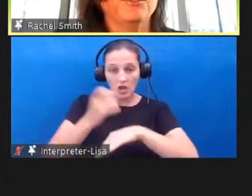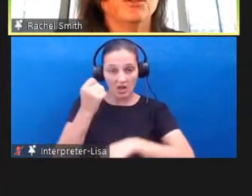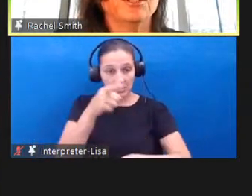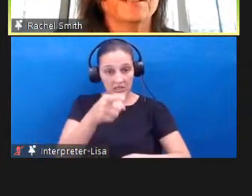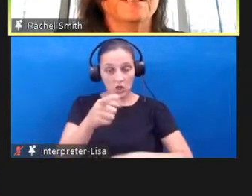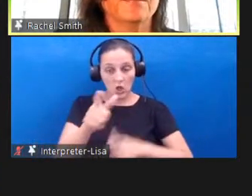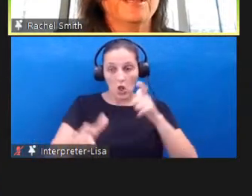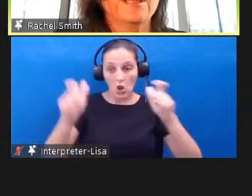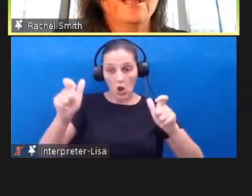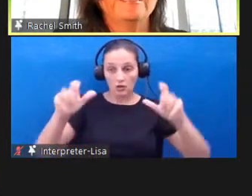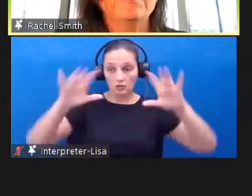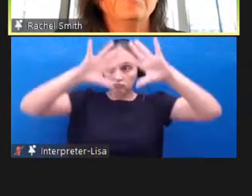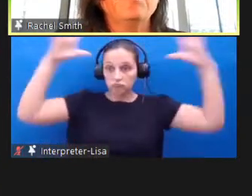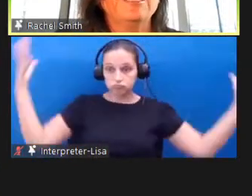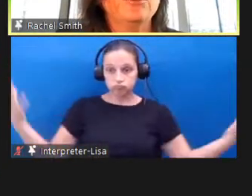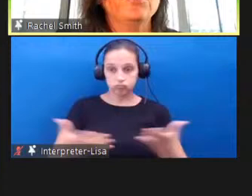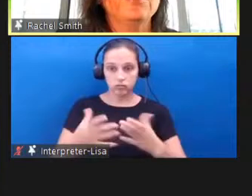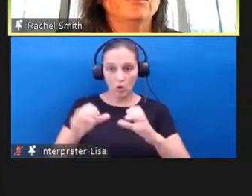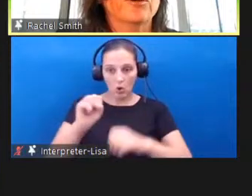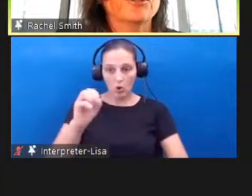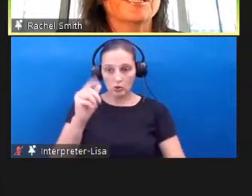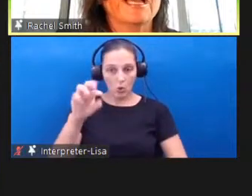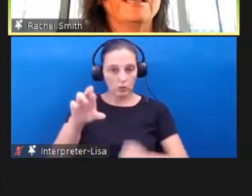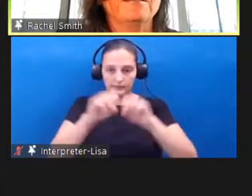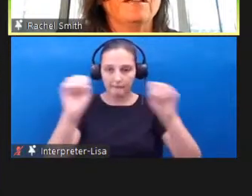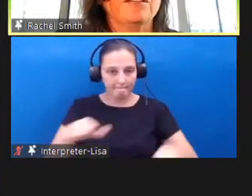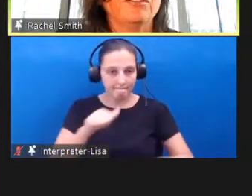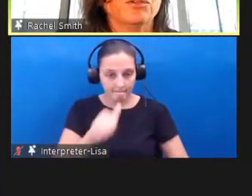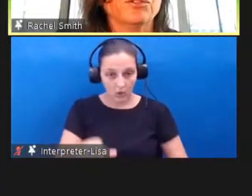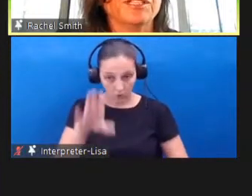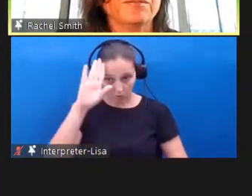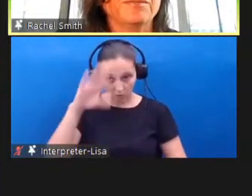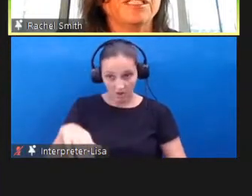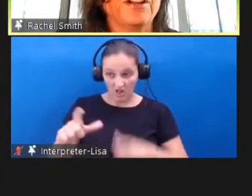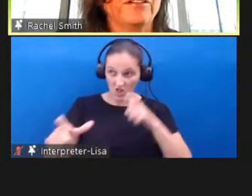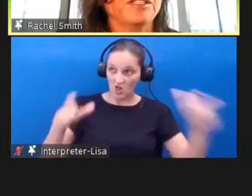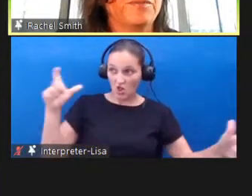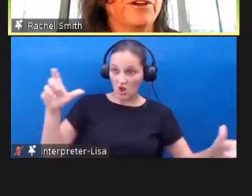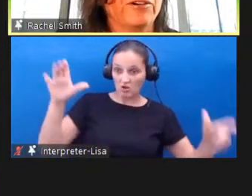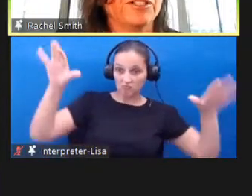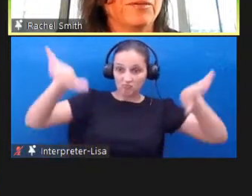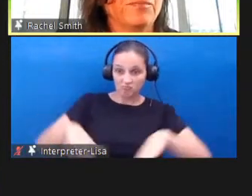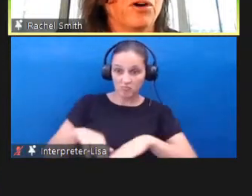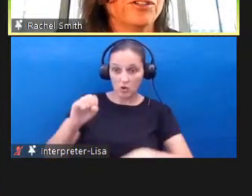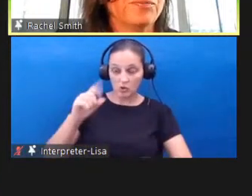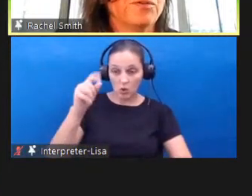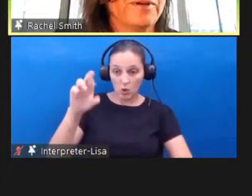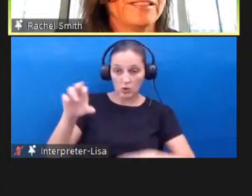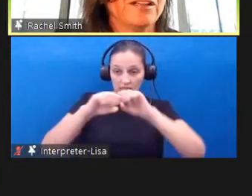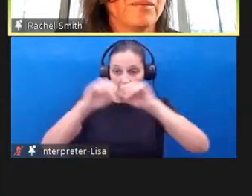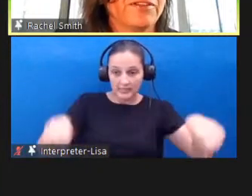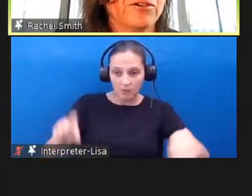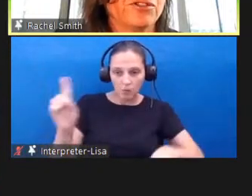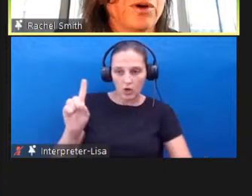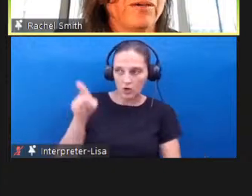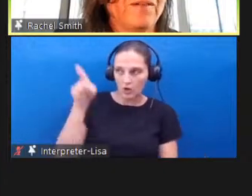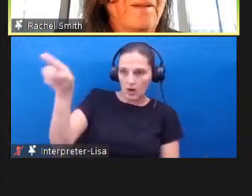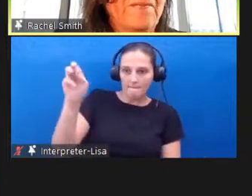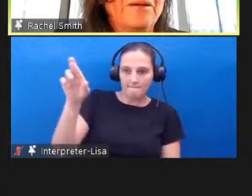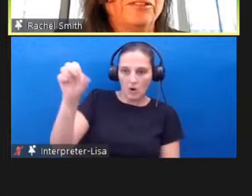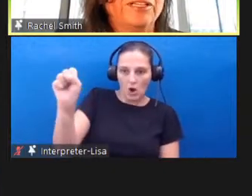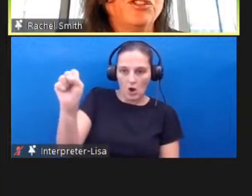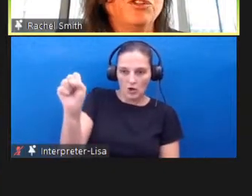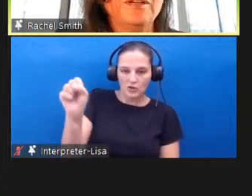canyon in the solar system. And some of you may know that the largest canyon in the solar system is Valles Marineris on Mars, and we'll make a stop there as